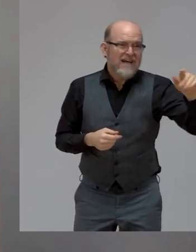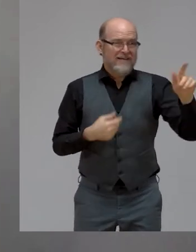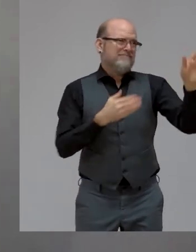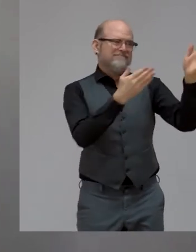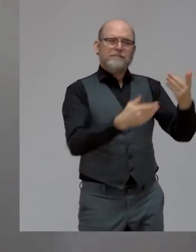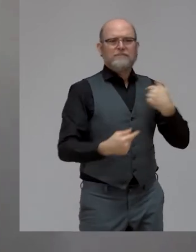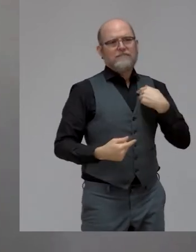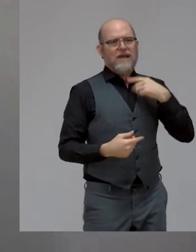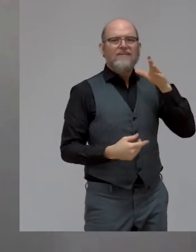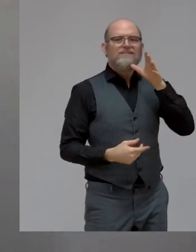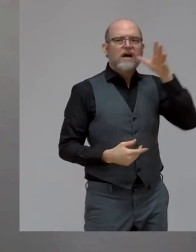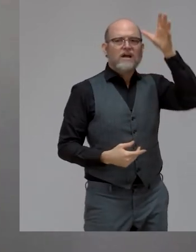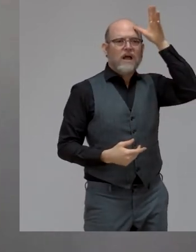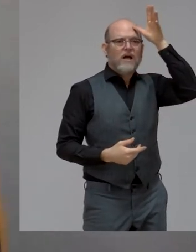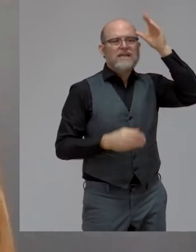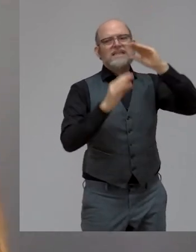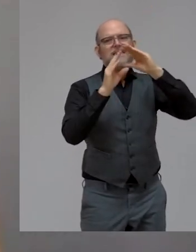family. I'm giving you a big clap.